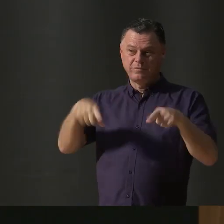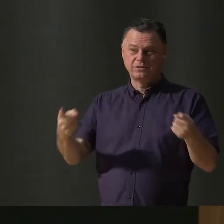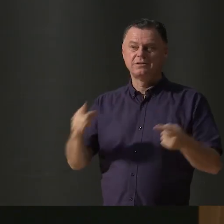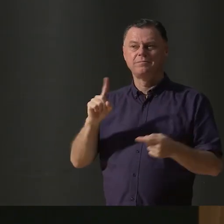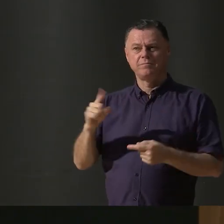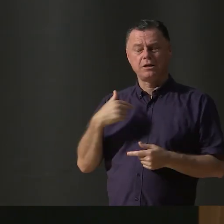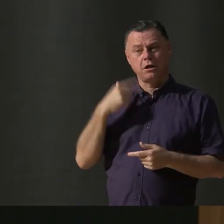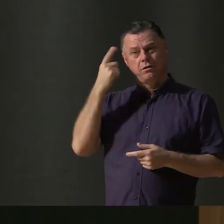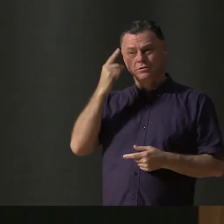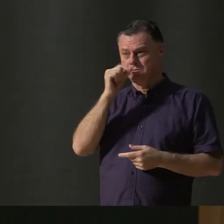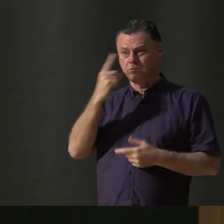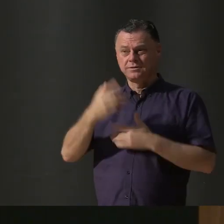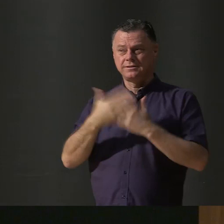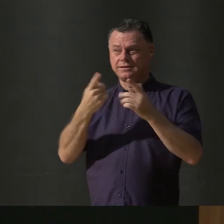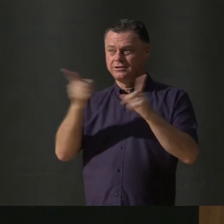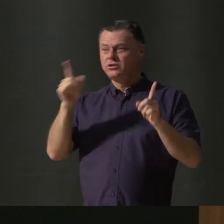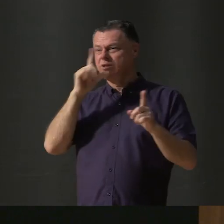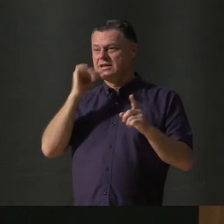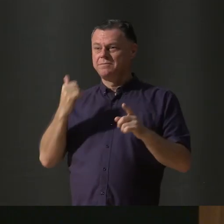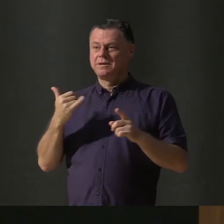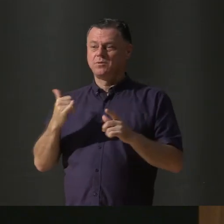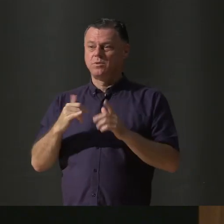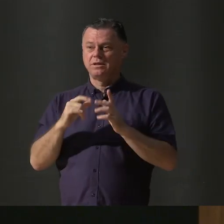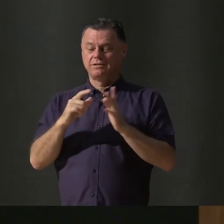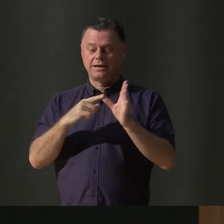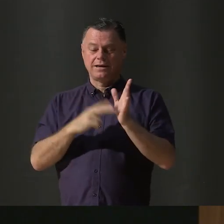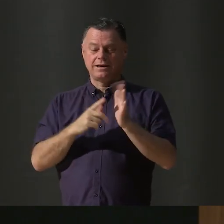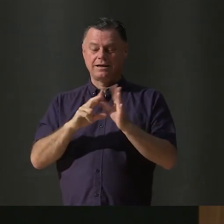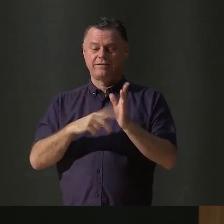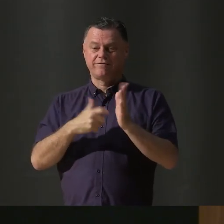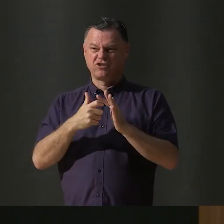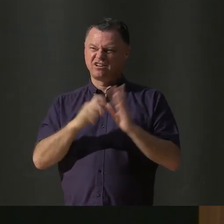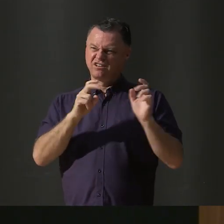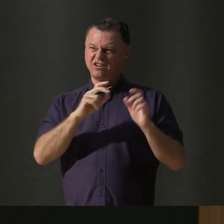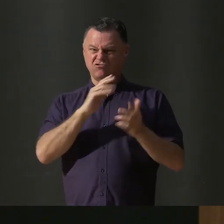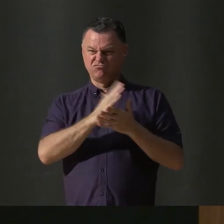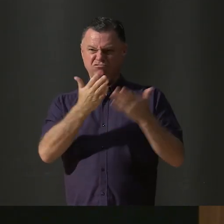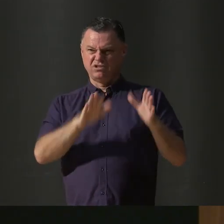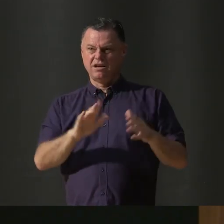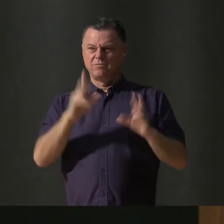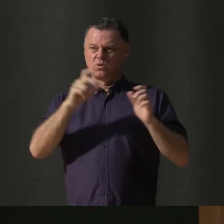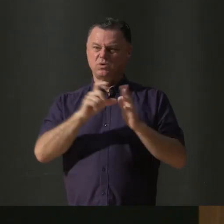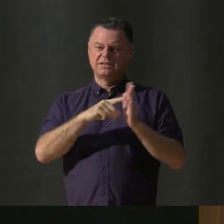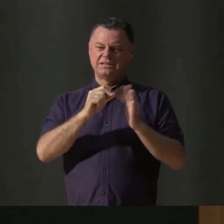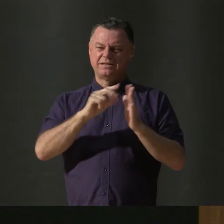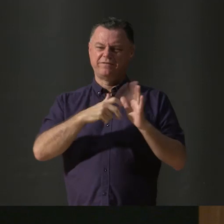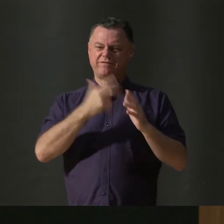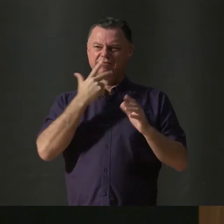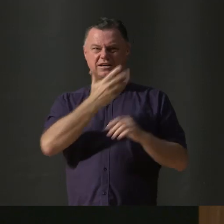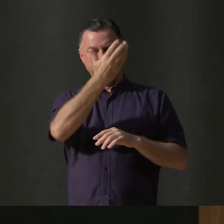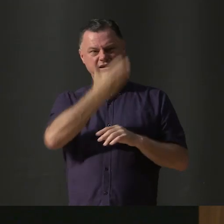that one day you might be able to speak with a deep fake of Anne Frank about her life, or visit her annex